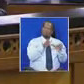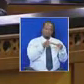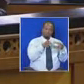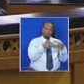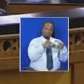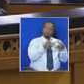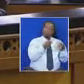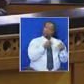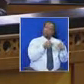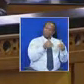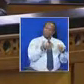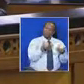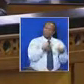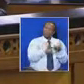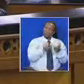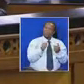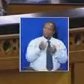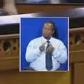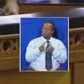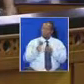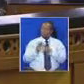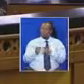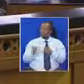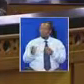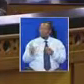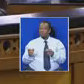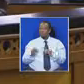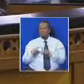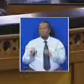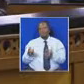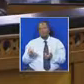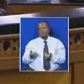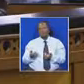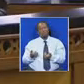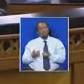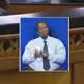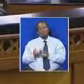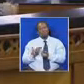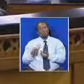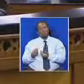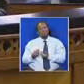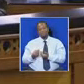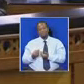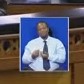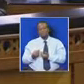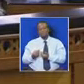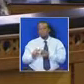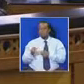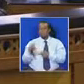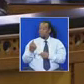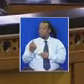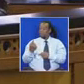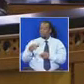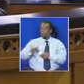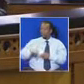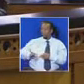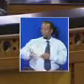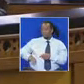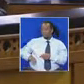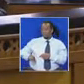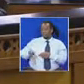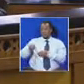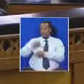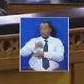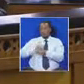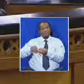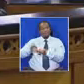allocating in general resources to those who do not create anything but thin air and line their own pockets, by allowing a family to weave